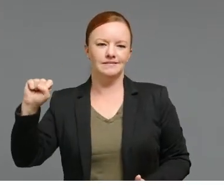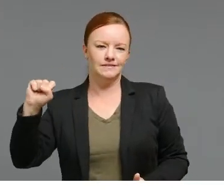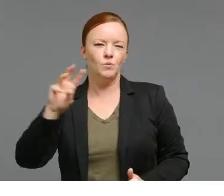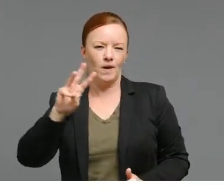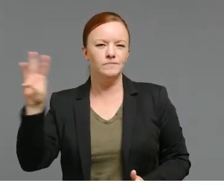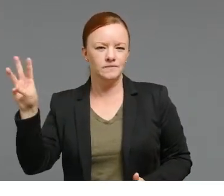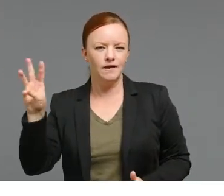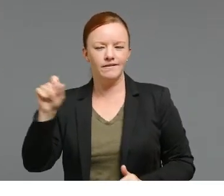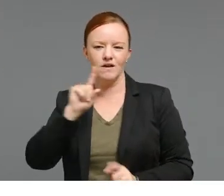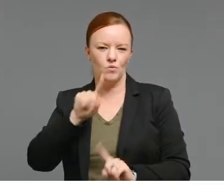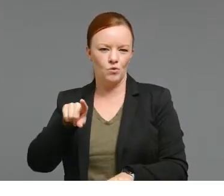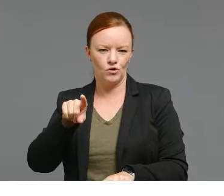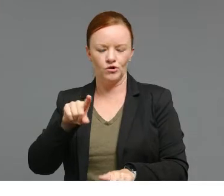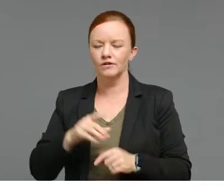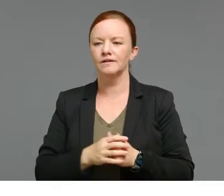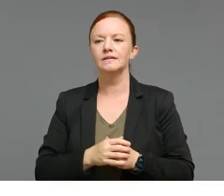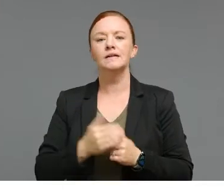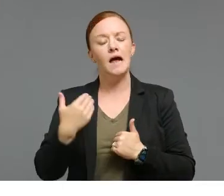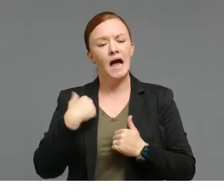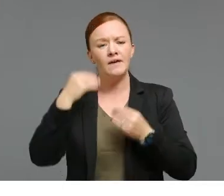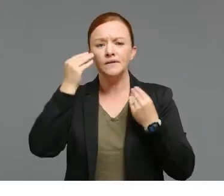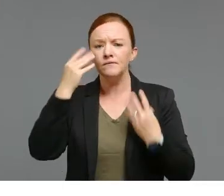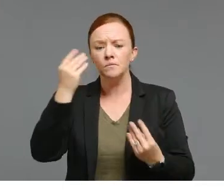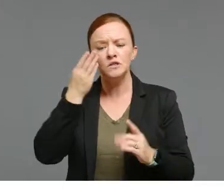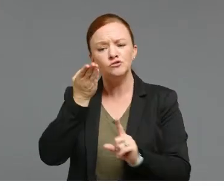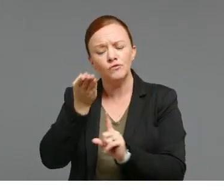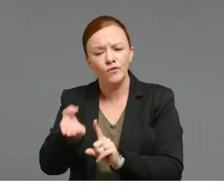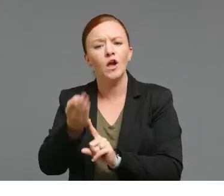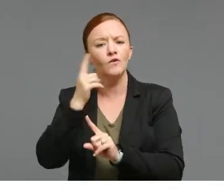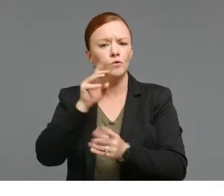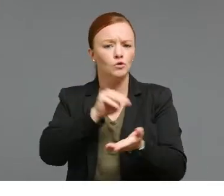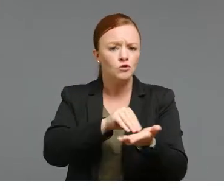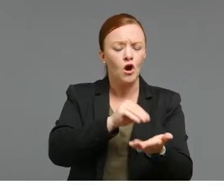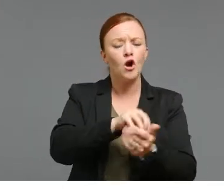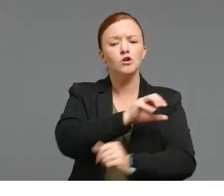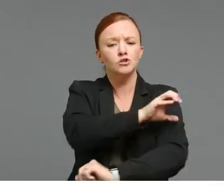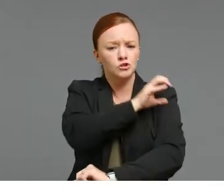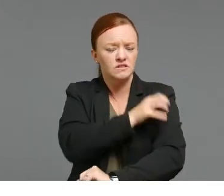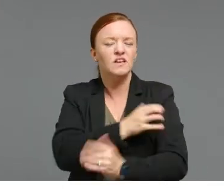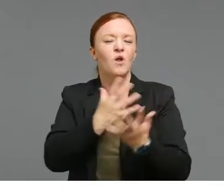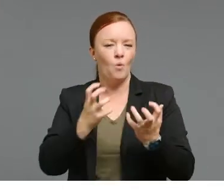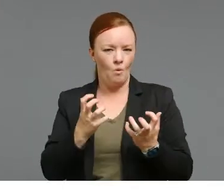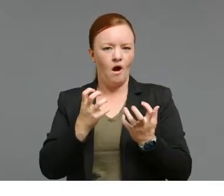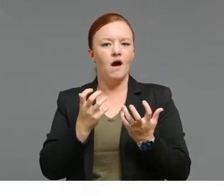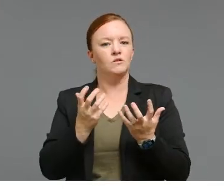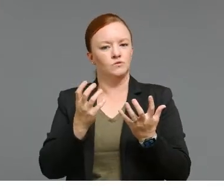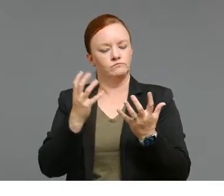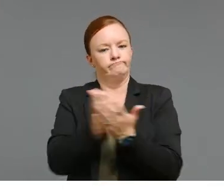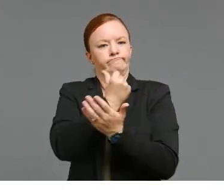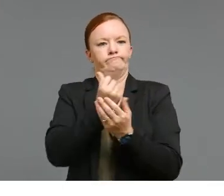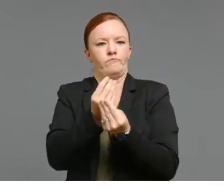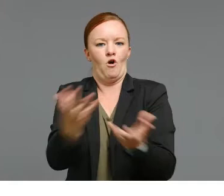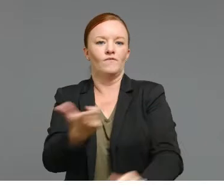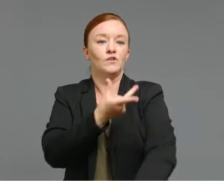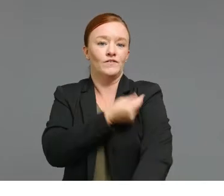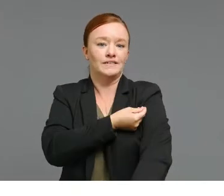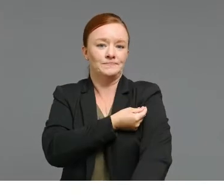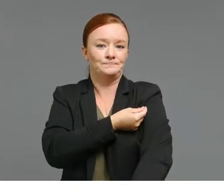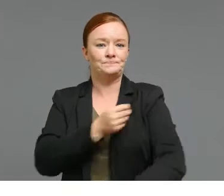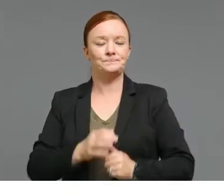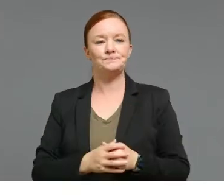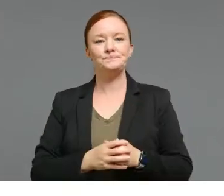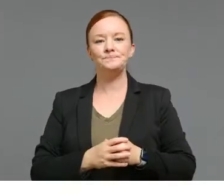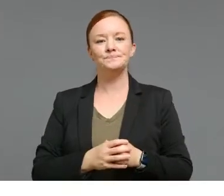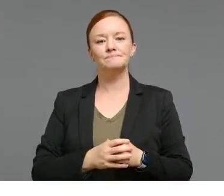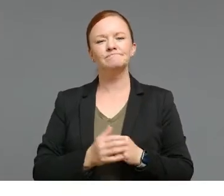have materials for providers and for entities that are interested in becoming COVID-19 vaccinators. All right, and a